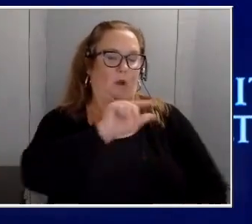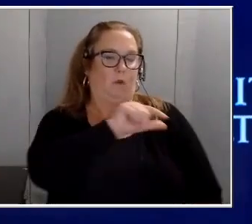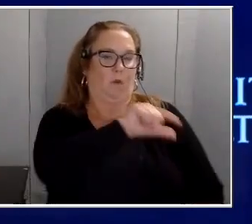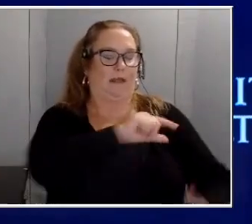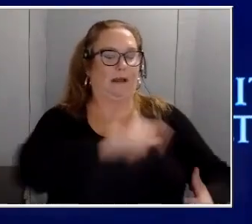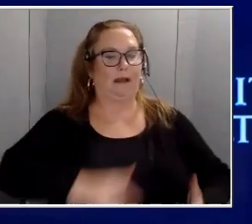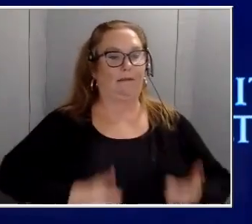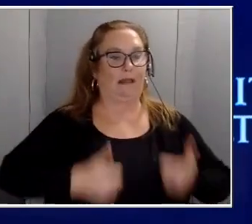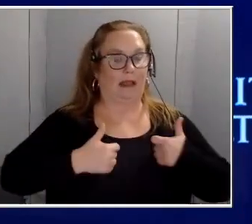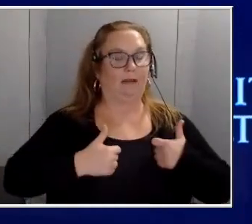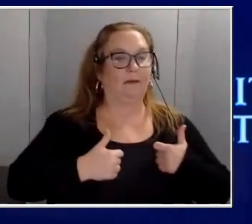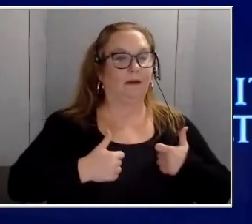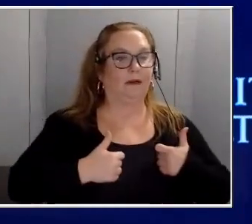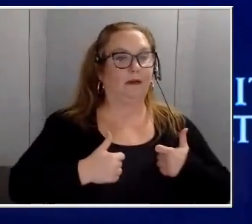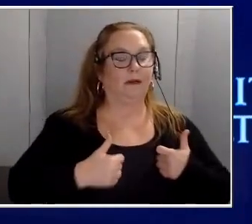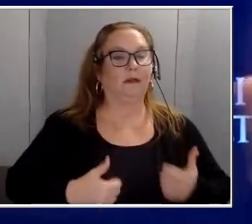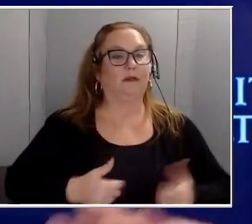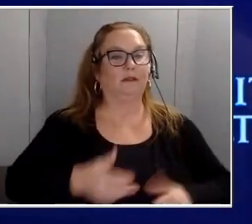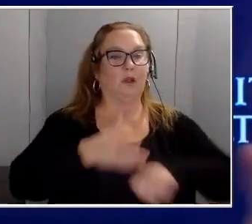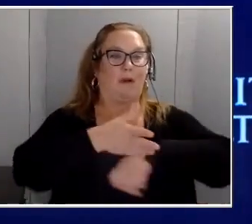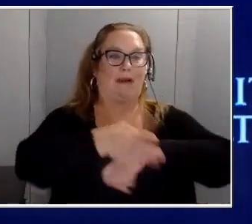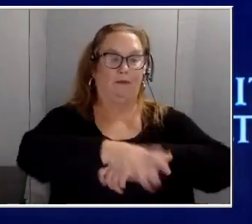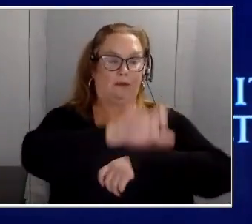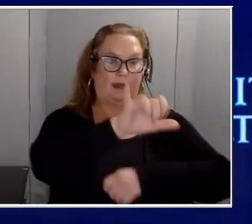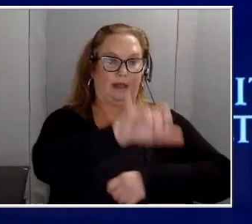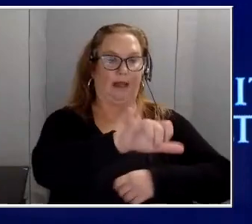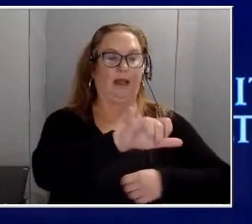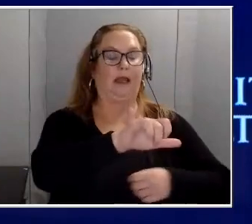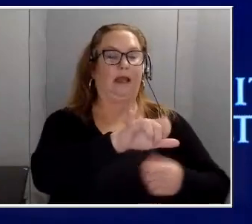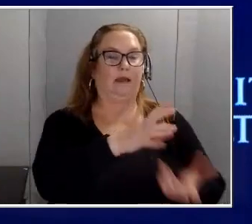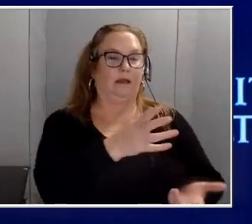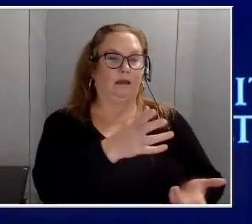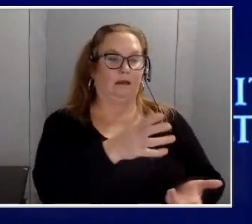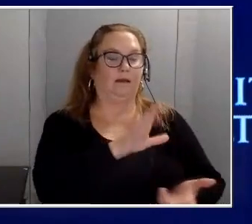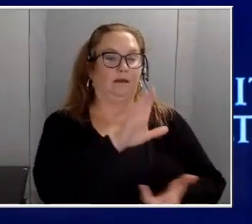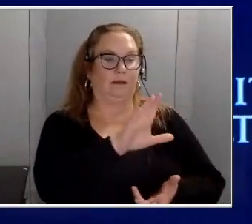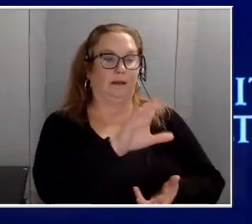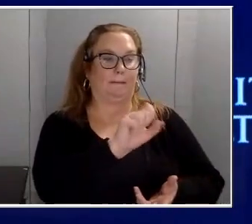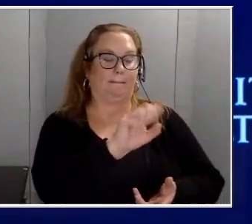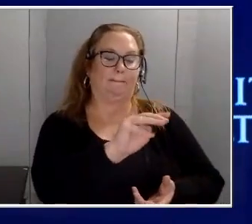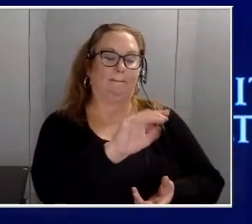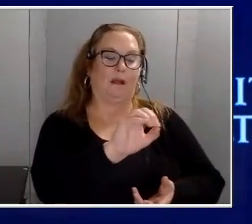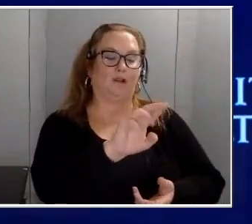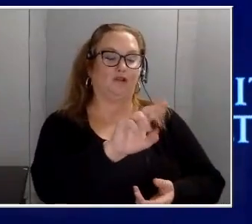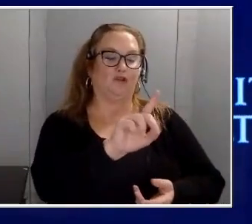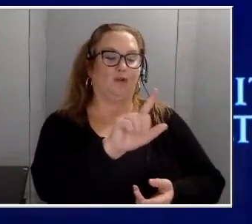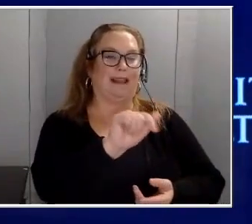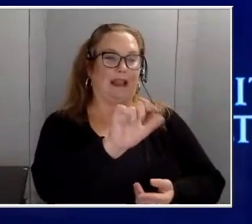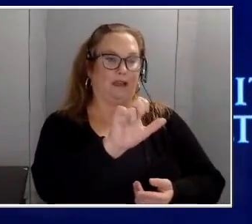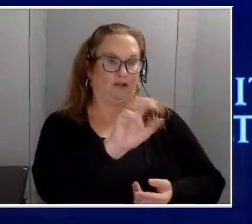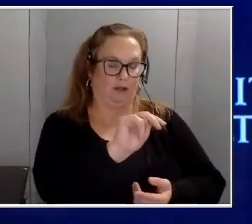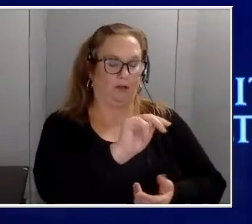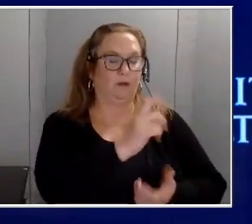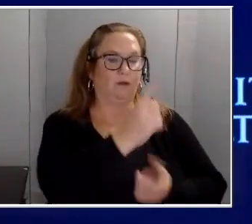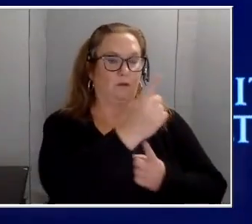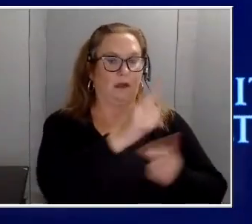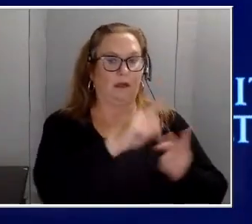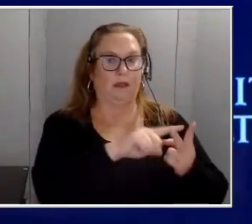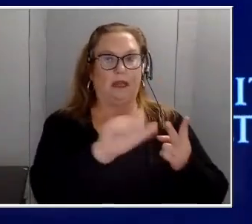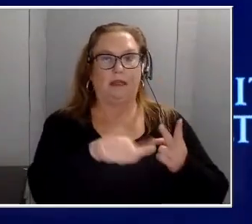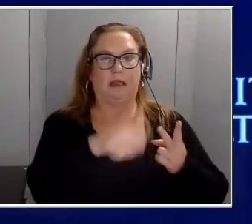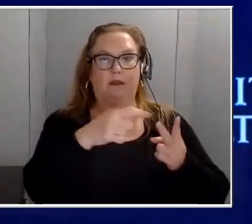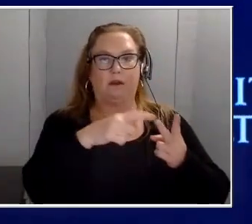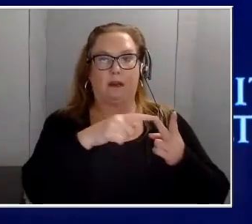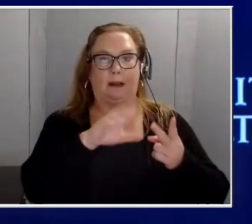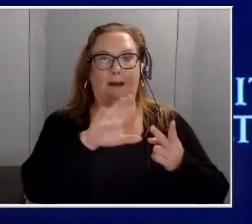so after that, there are some procedural options, sacral neuromodulation being one of them. And then another treatment that viewers at home may have heard of is